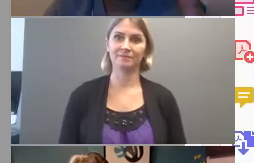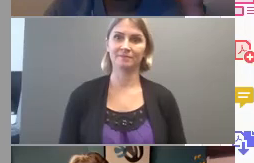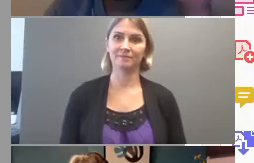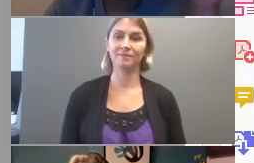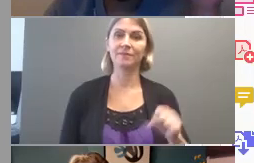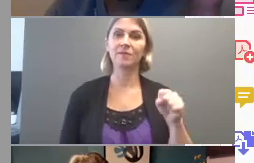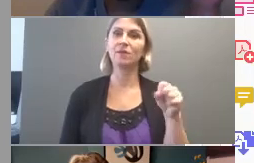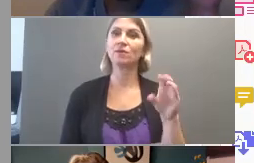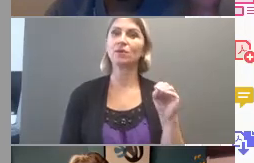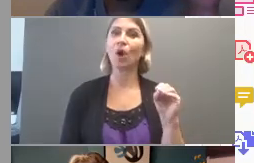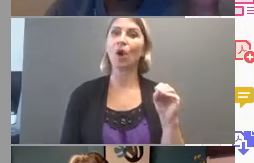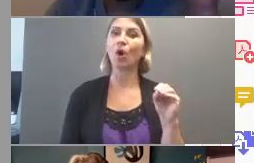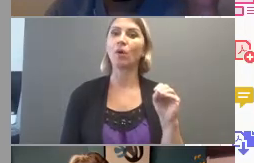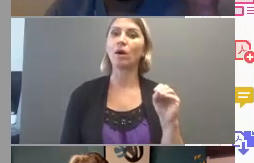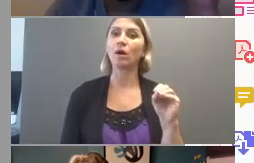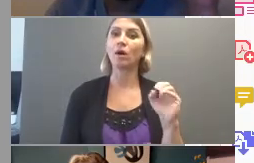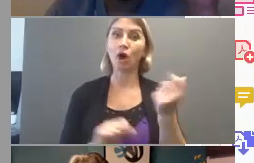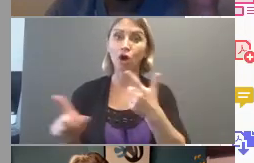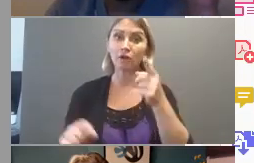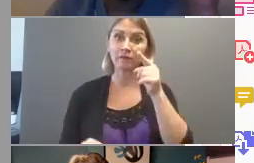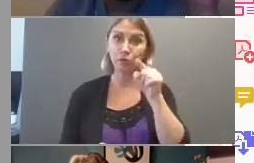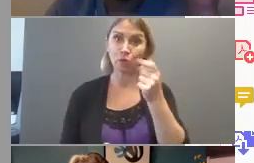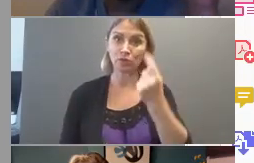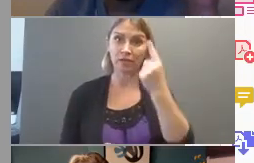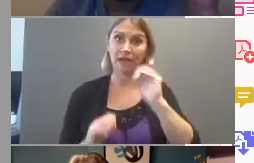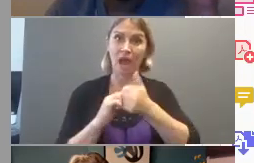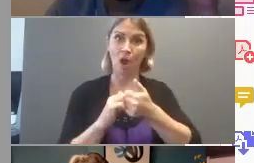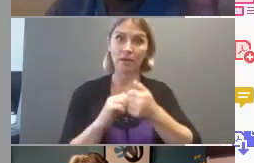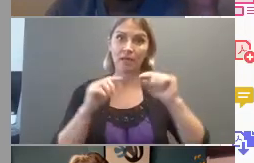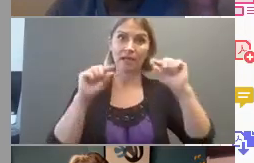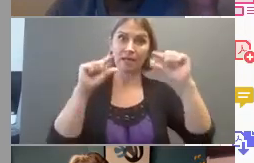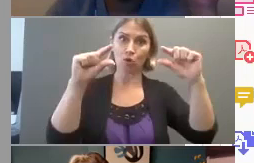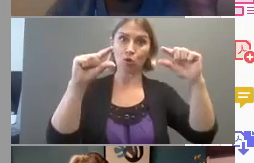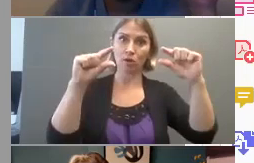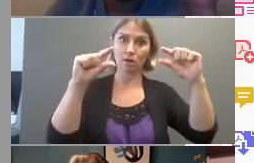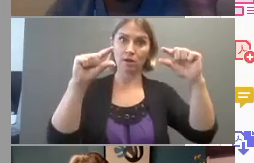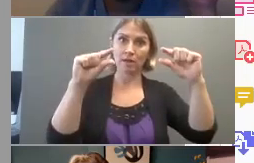So does all of you understand how we get to this equation from this equation?